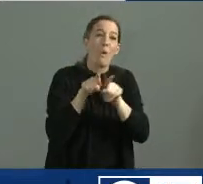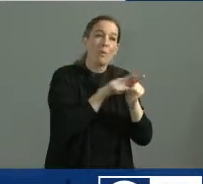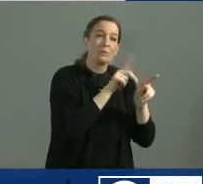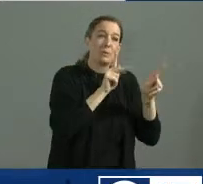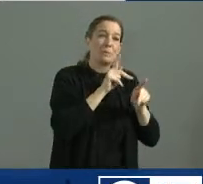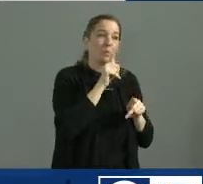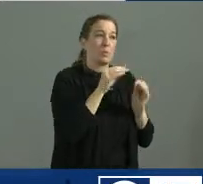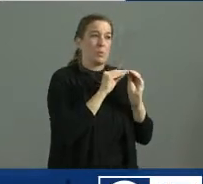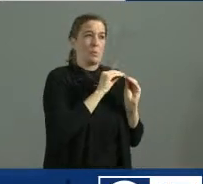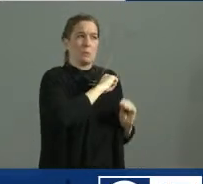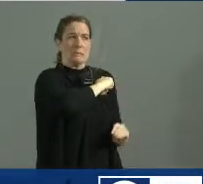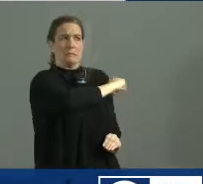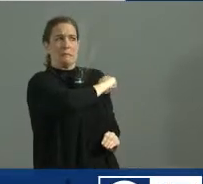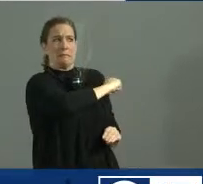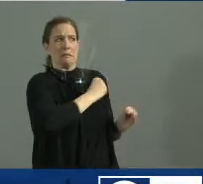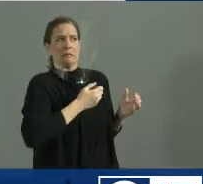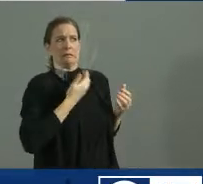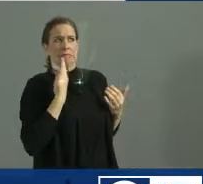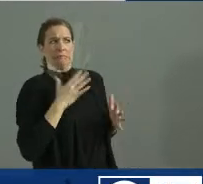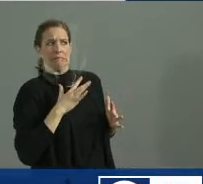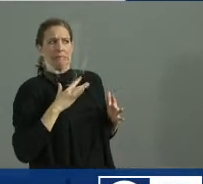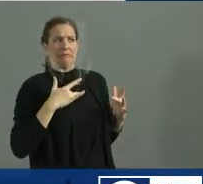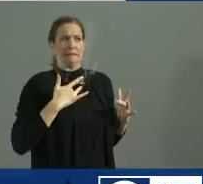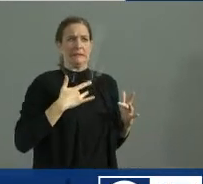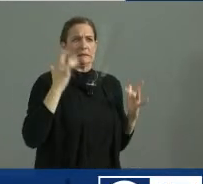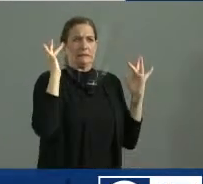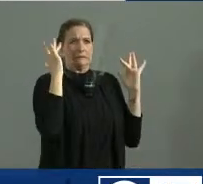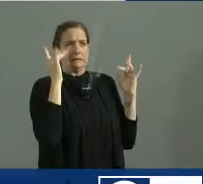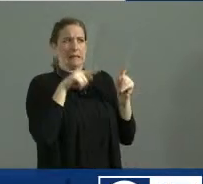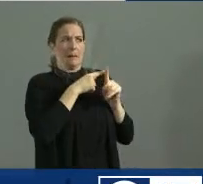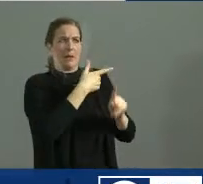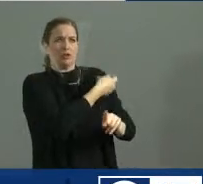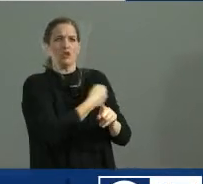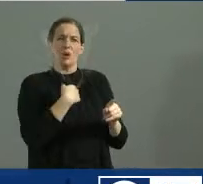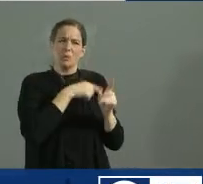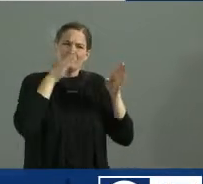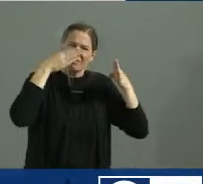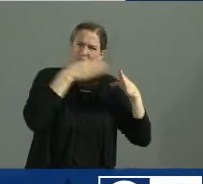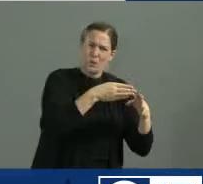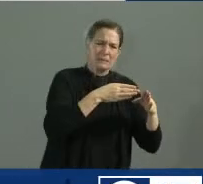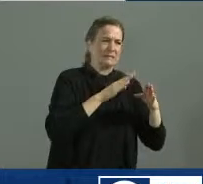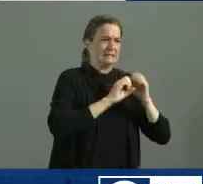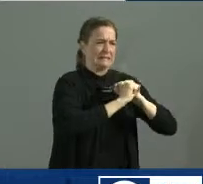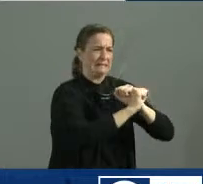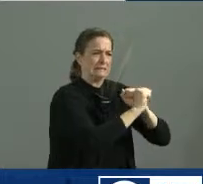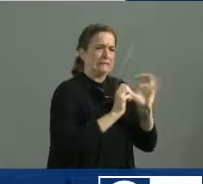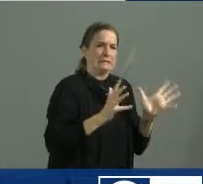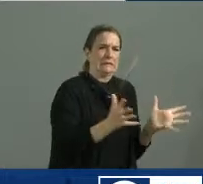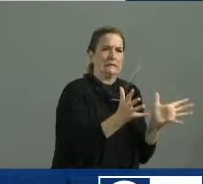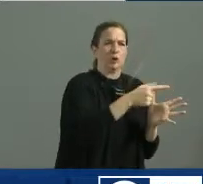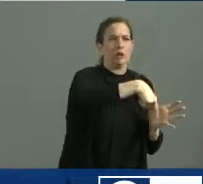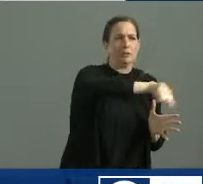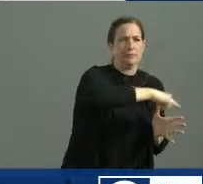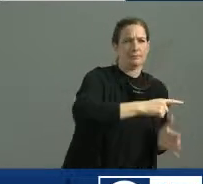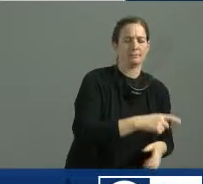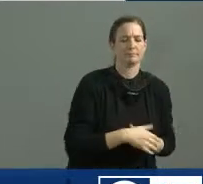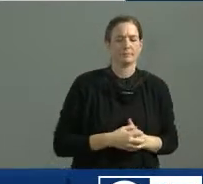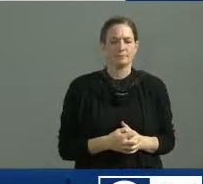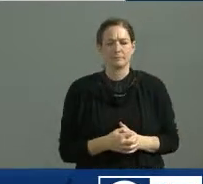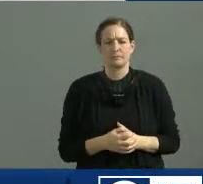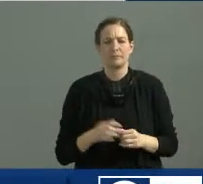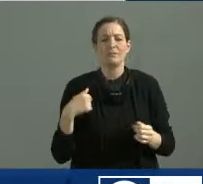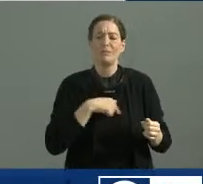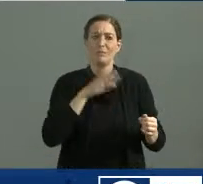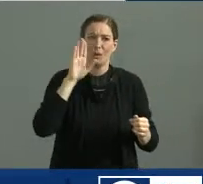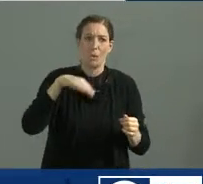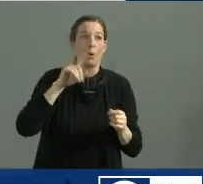with communication like strategies in order to target populations where we know that there has either been